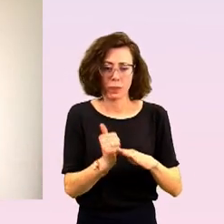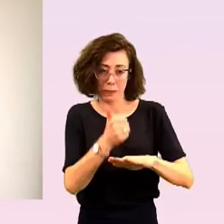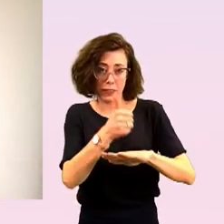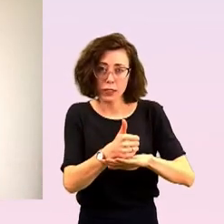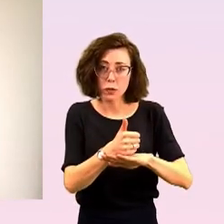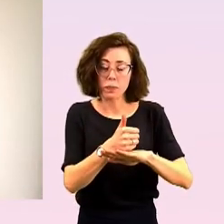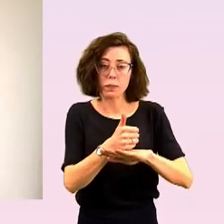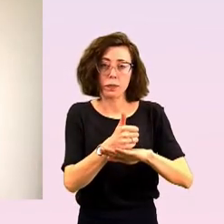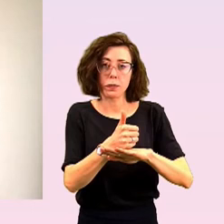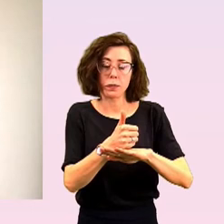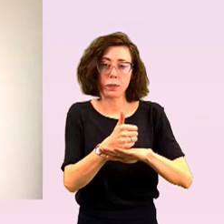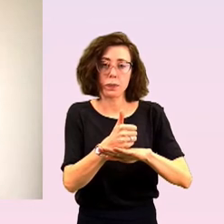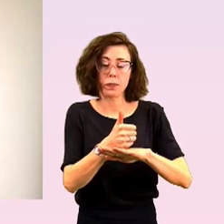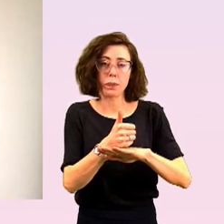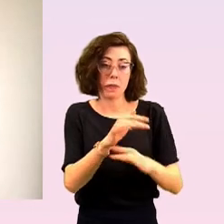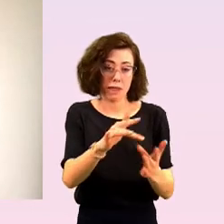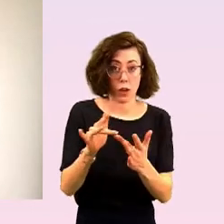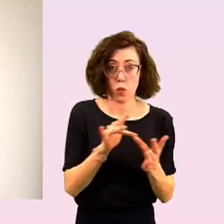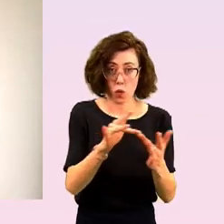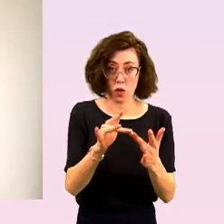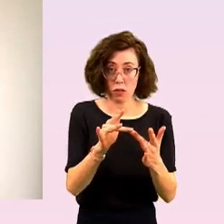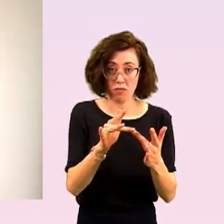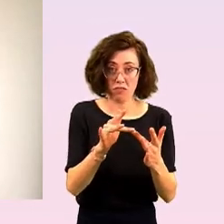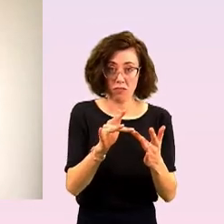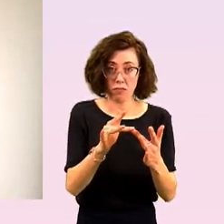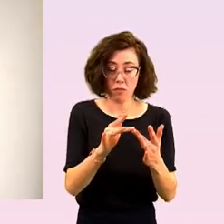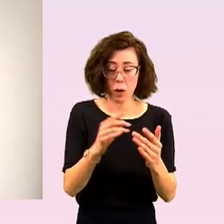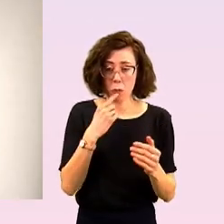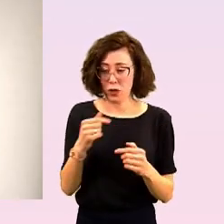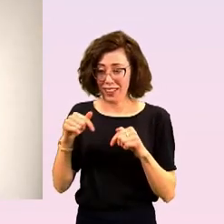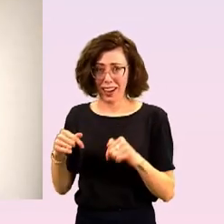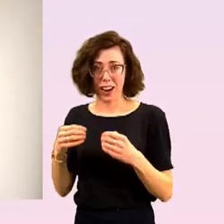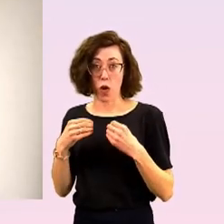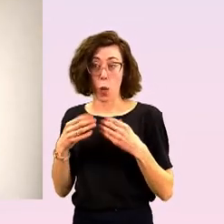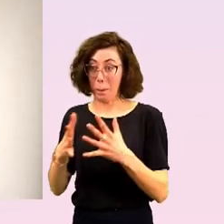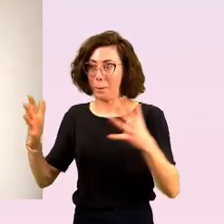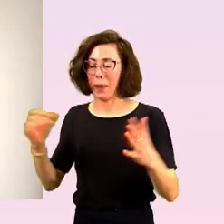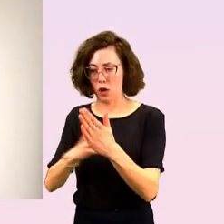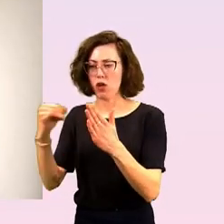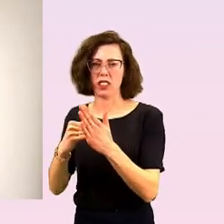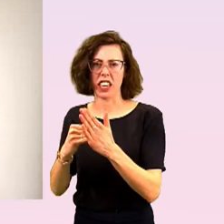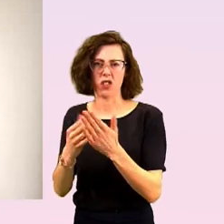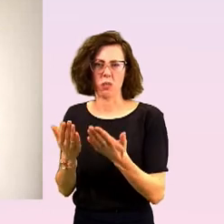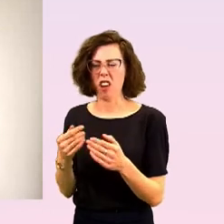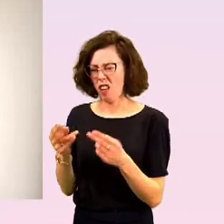instigate a network of the type that we take for granted in many of these larger organizations.